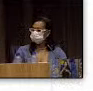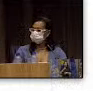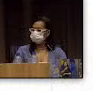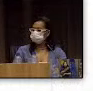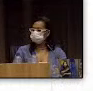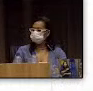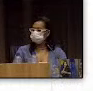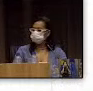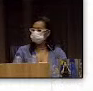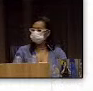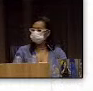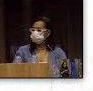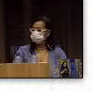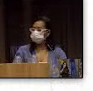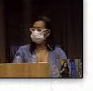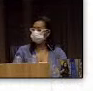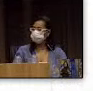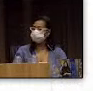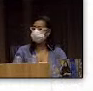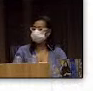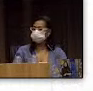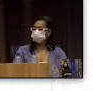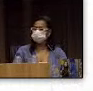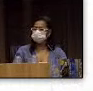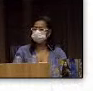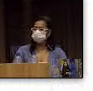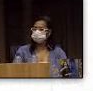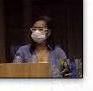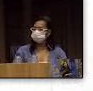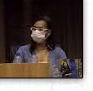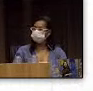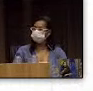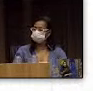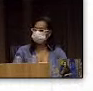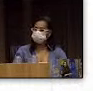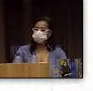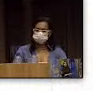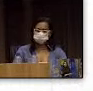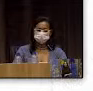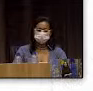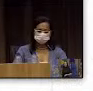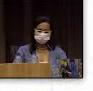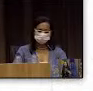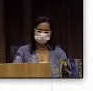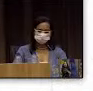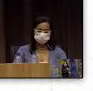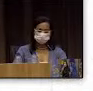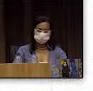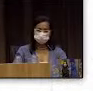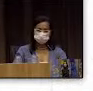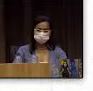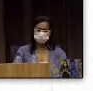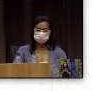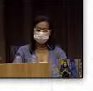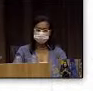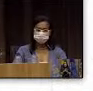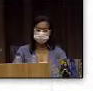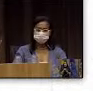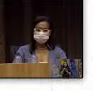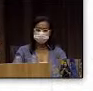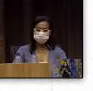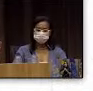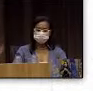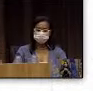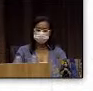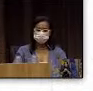these collaborators, and we also had to do the accountability of everything that was associated to